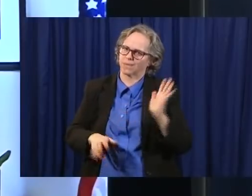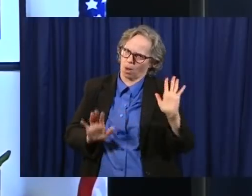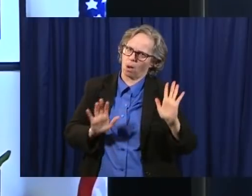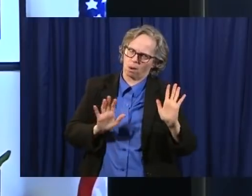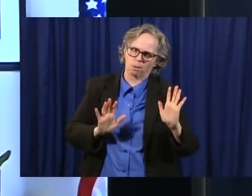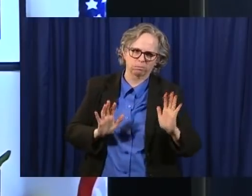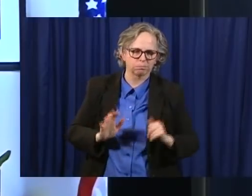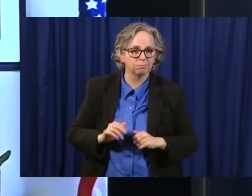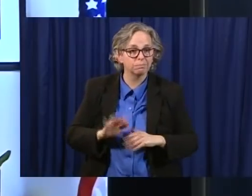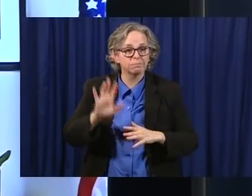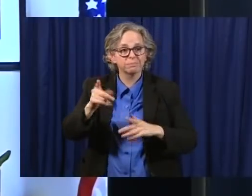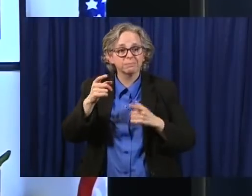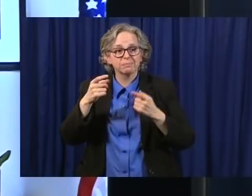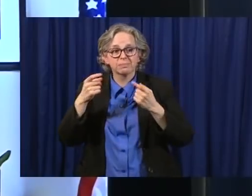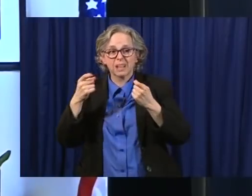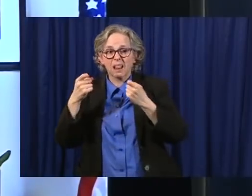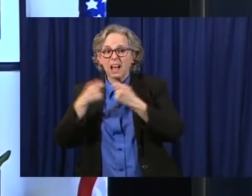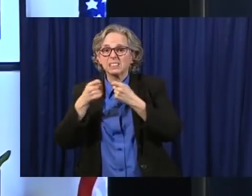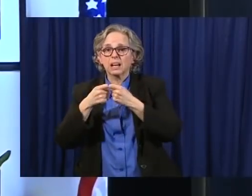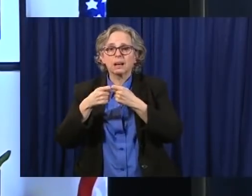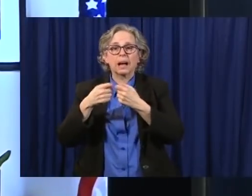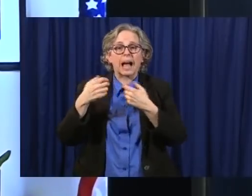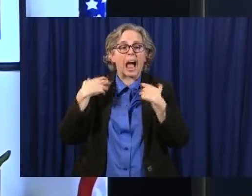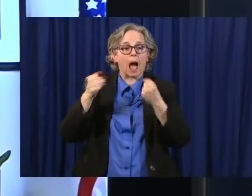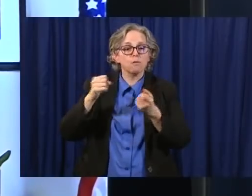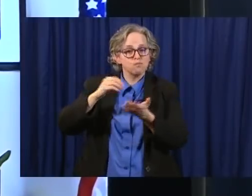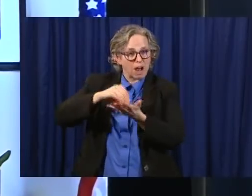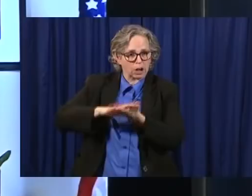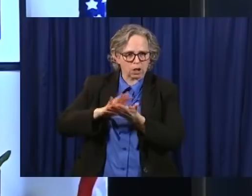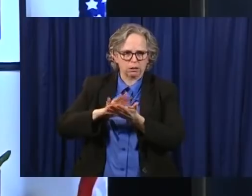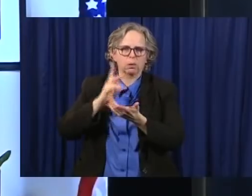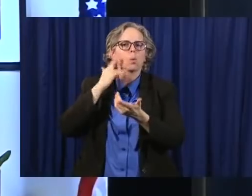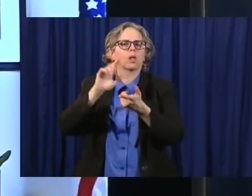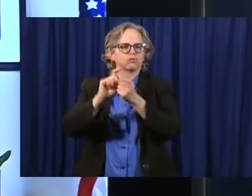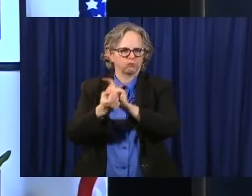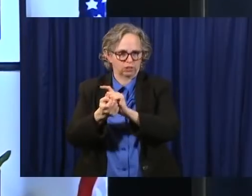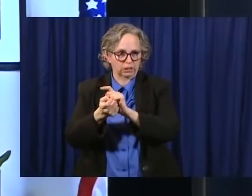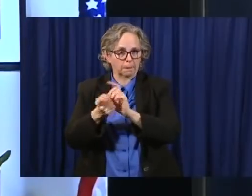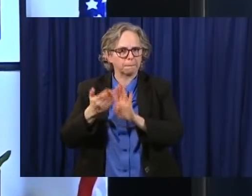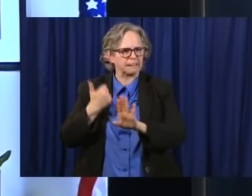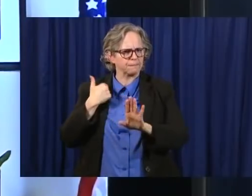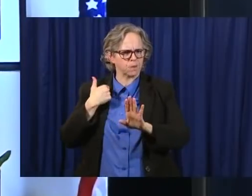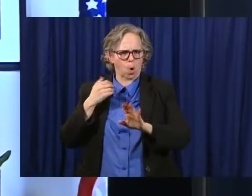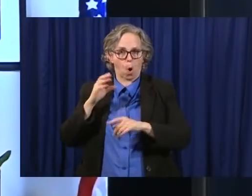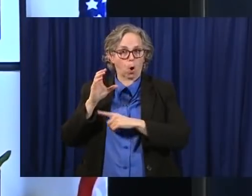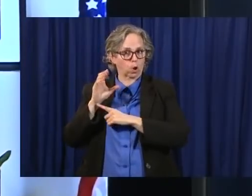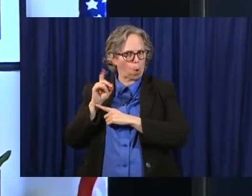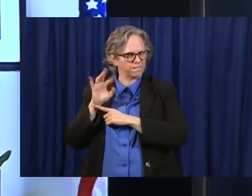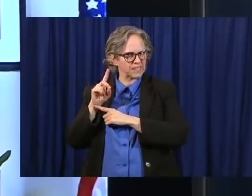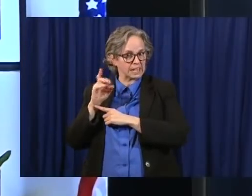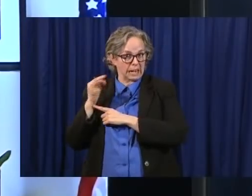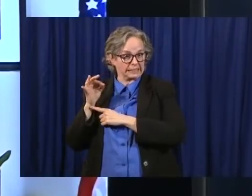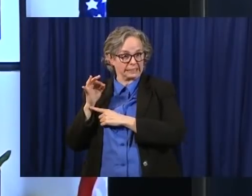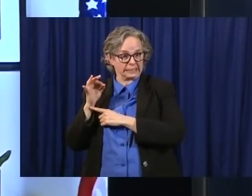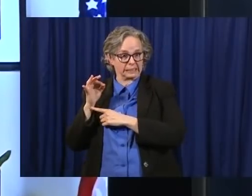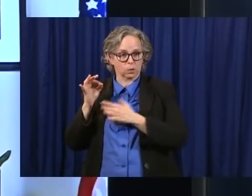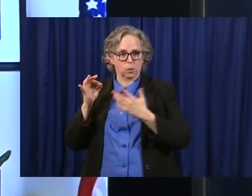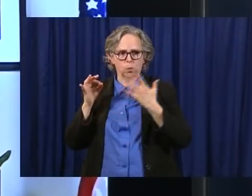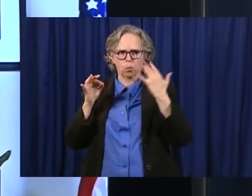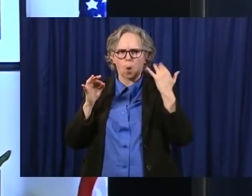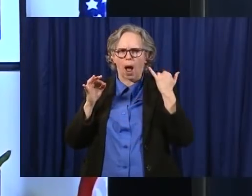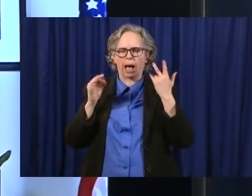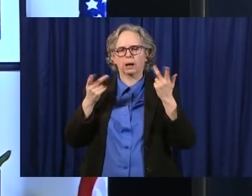before we ever had a case of COVID, so that we could do analytical surveillance on the back end and see if we have a spike of